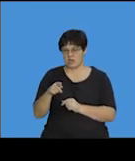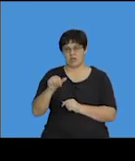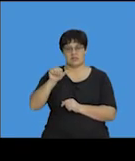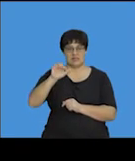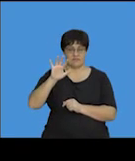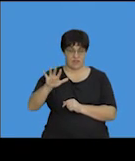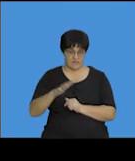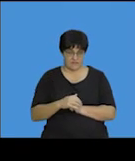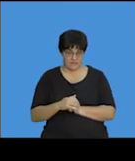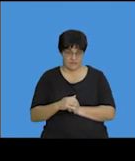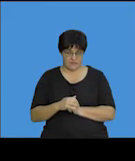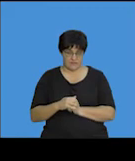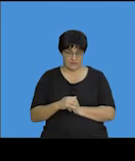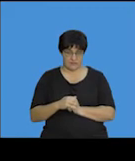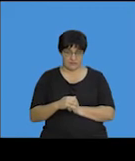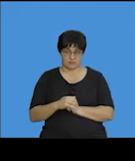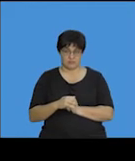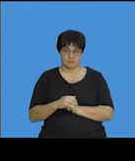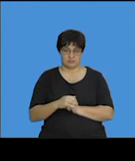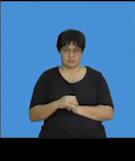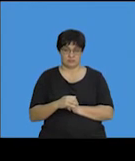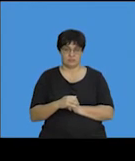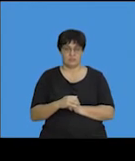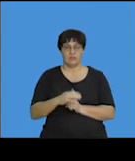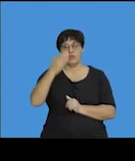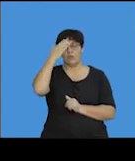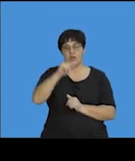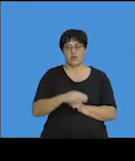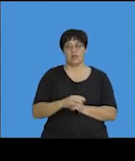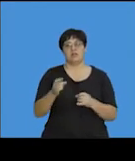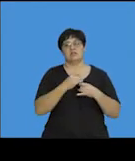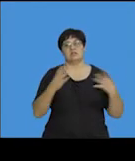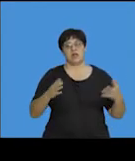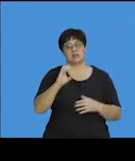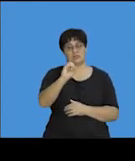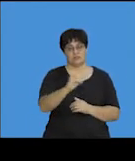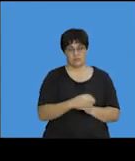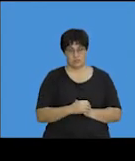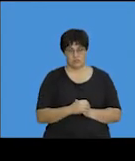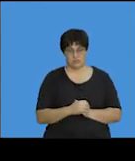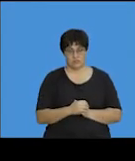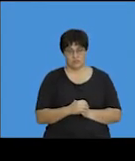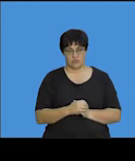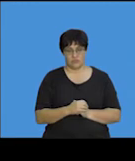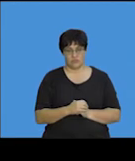just remind ourselves, 6.5 over here, and I know this started at 0.